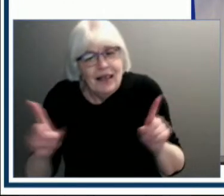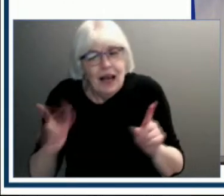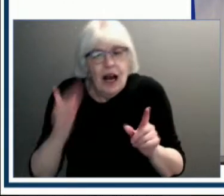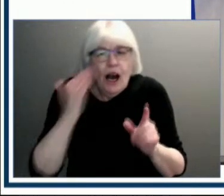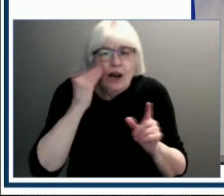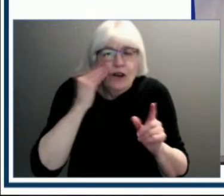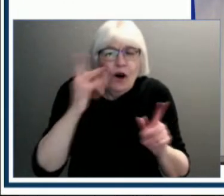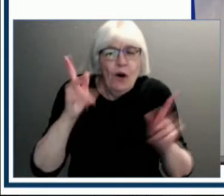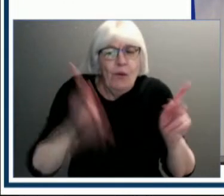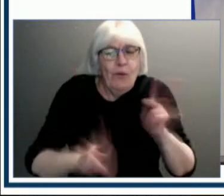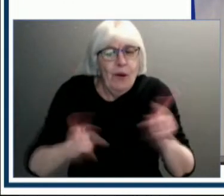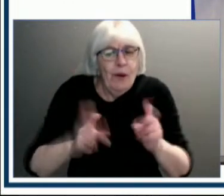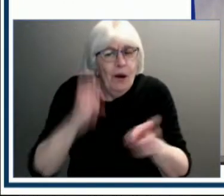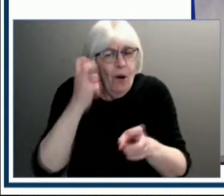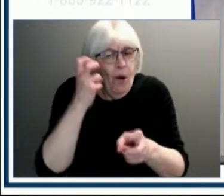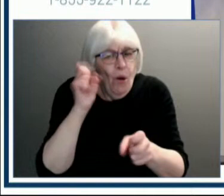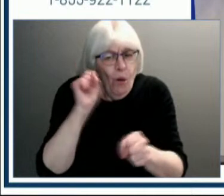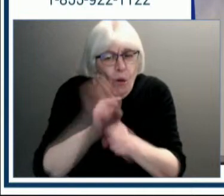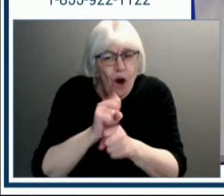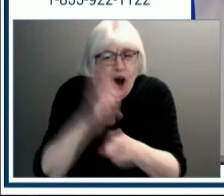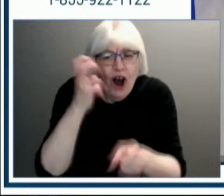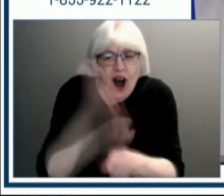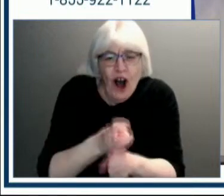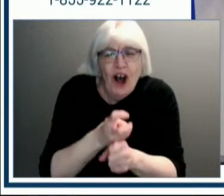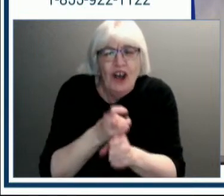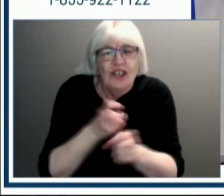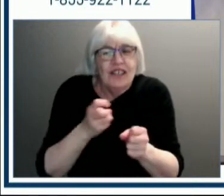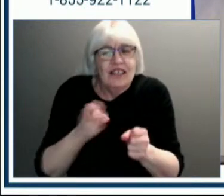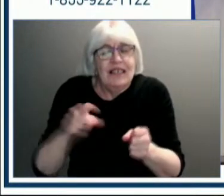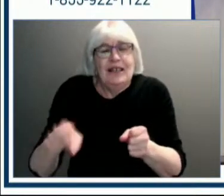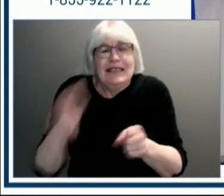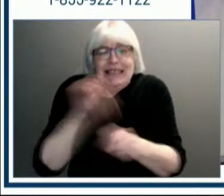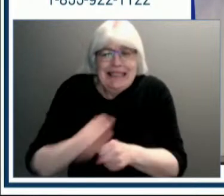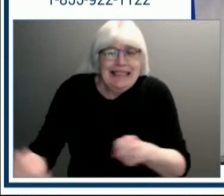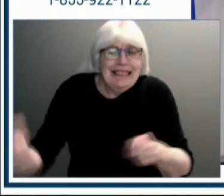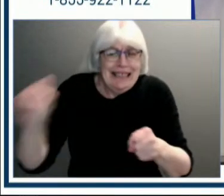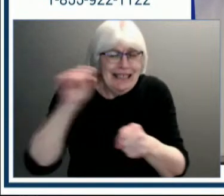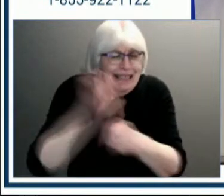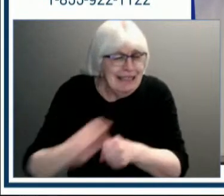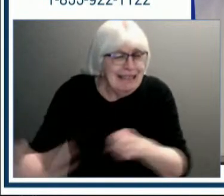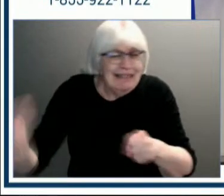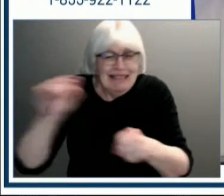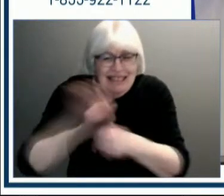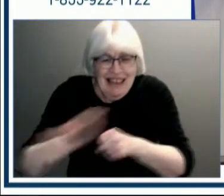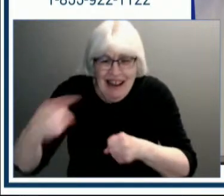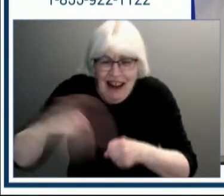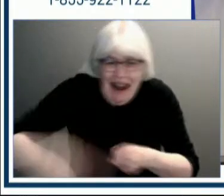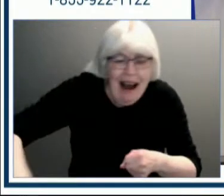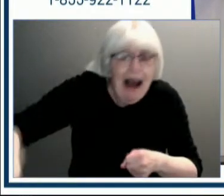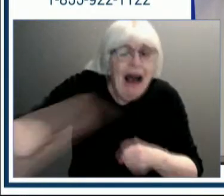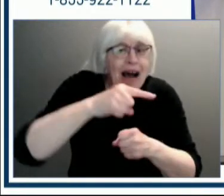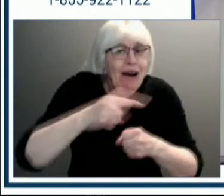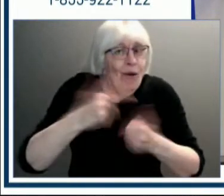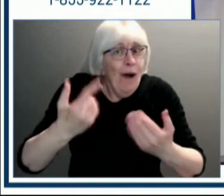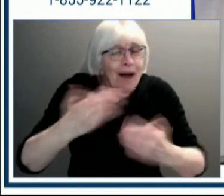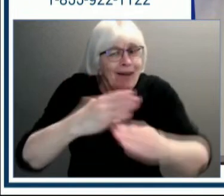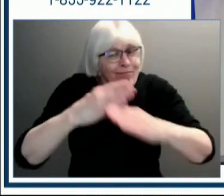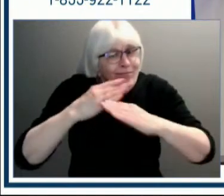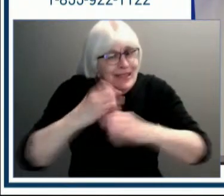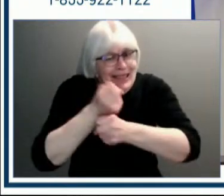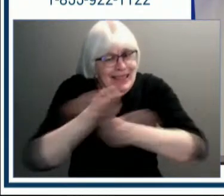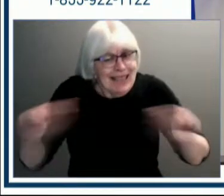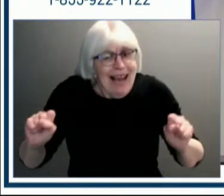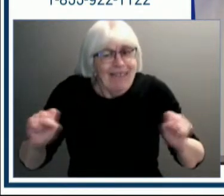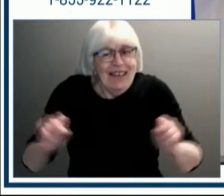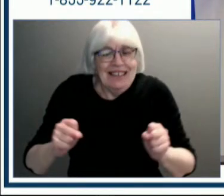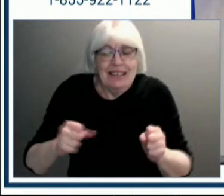working so tirelessly to keep us all safe, I have incredible confidence in the plans we're putting forward.